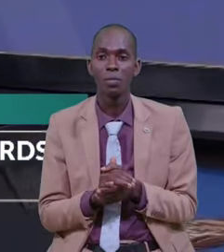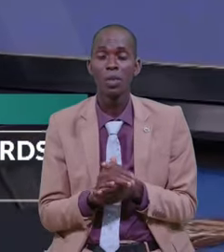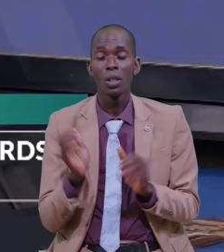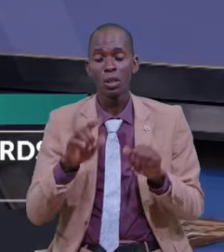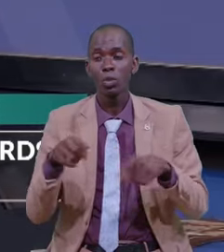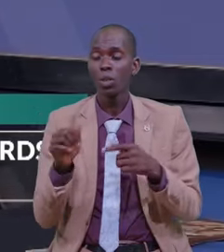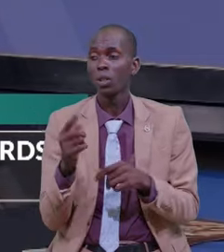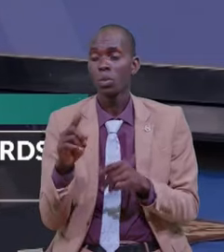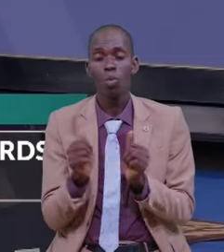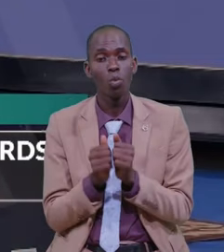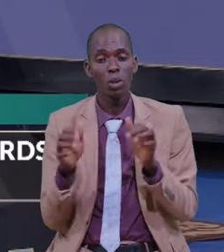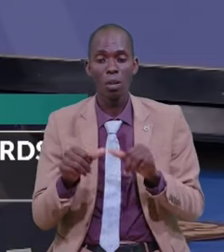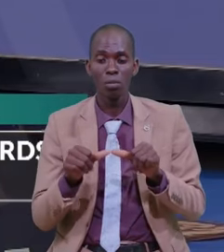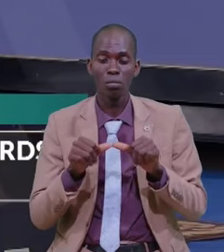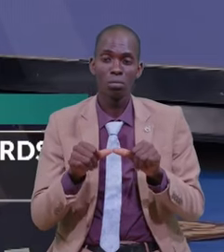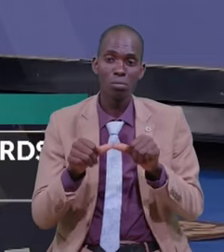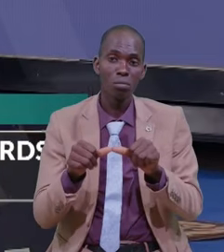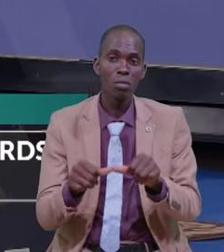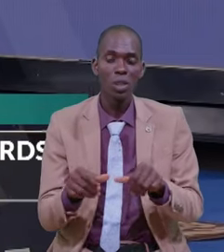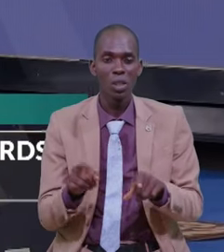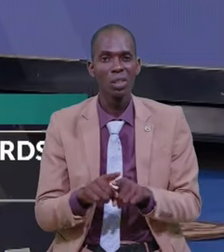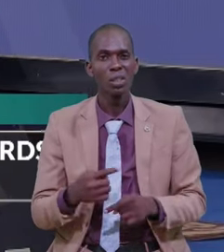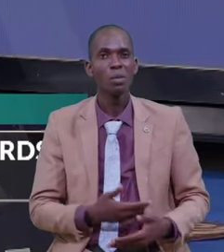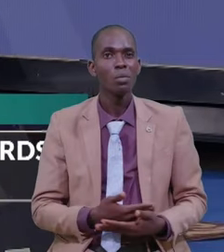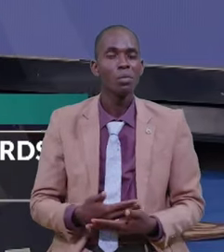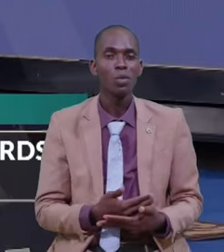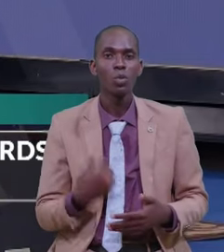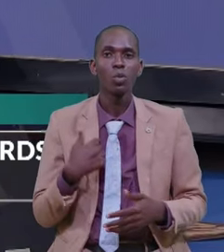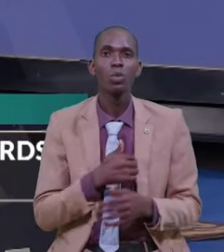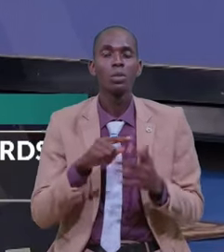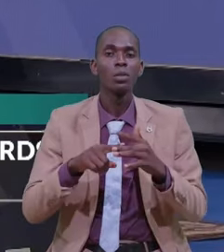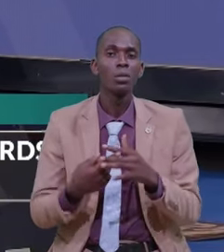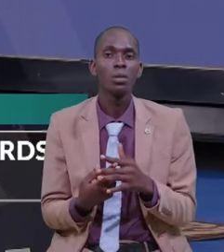persevering? As a toddler, we started.